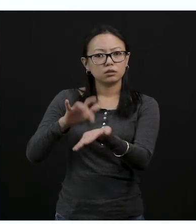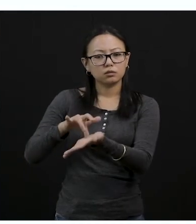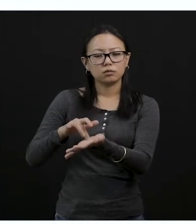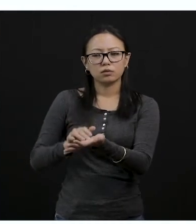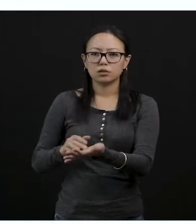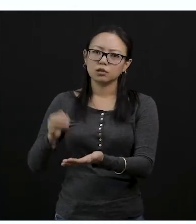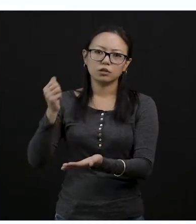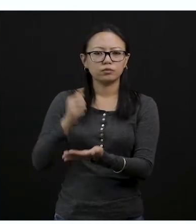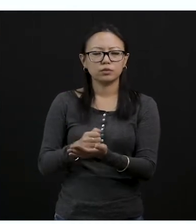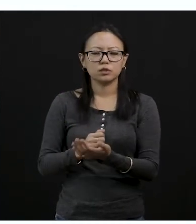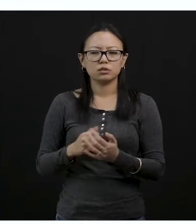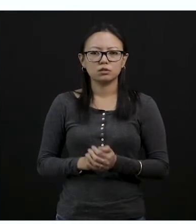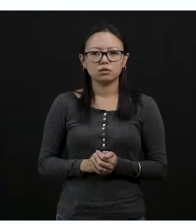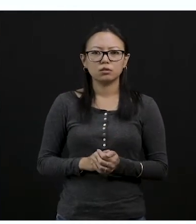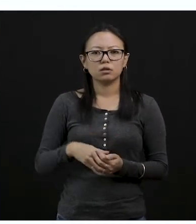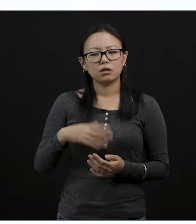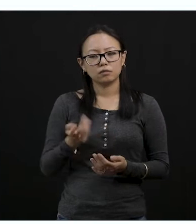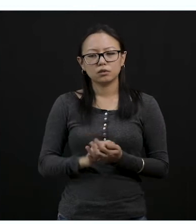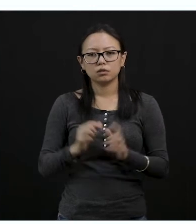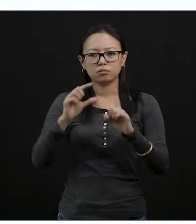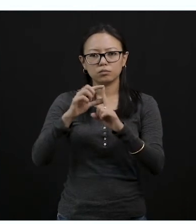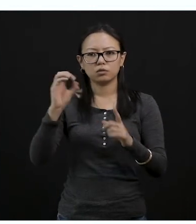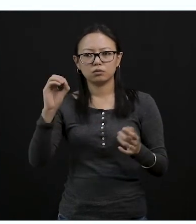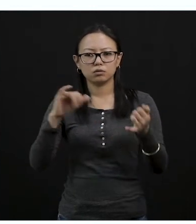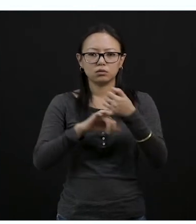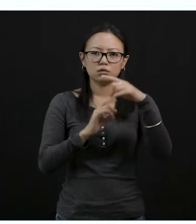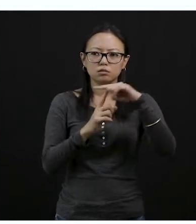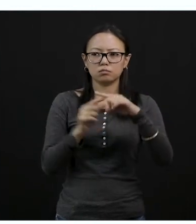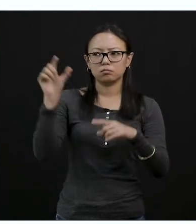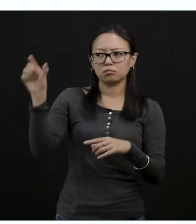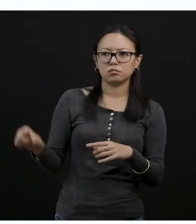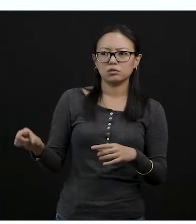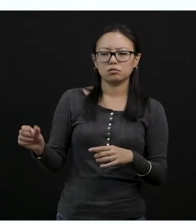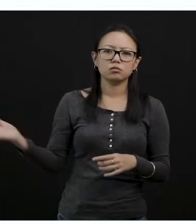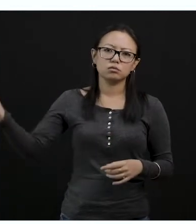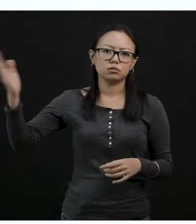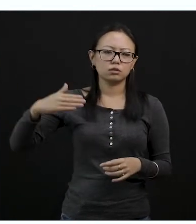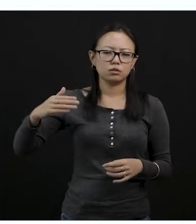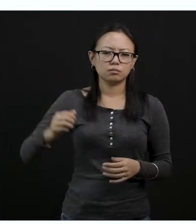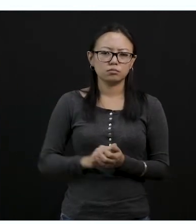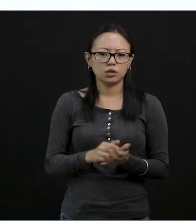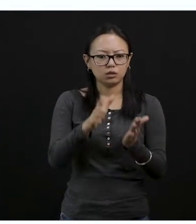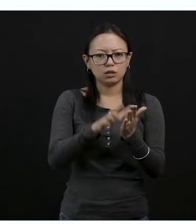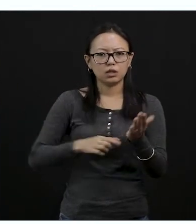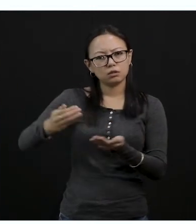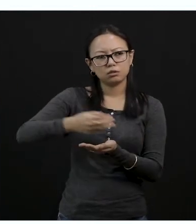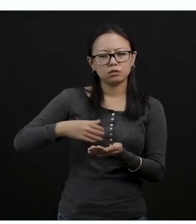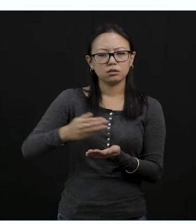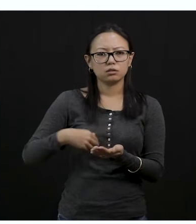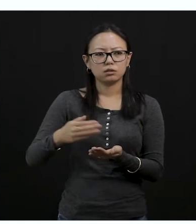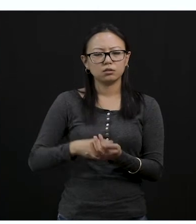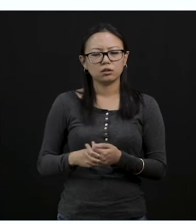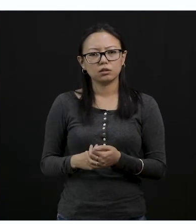people. Now all the postmen, okay, they will come, they will take the letters, all the things, and then they